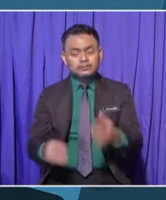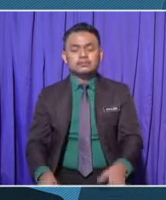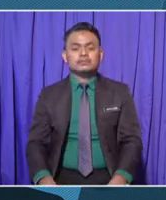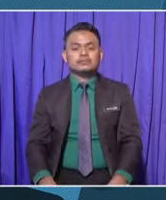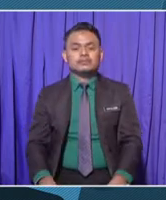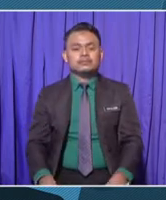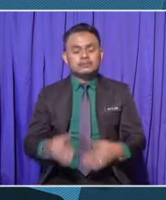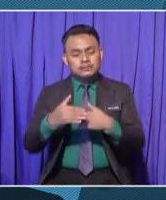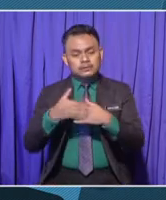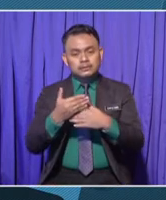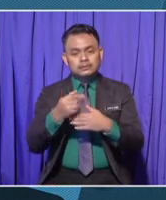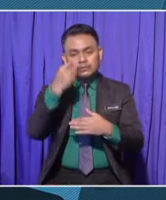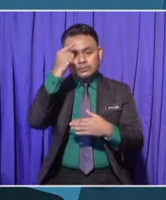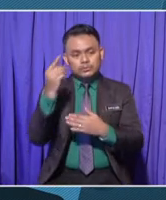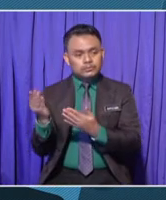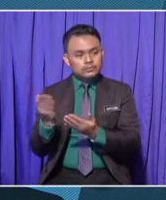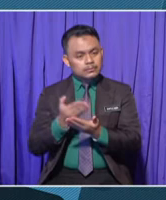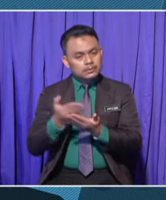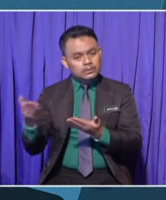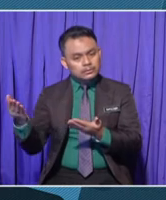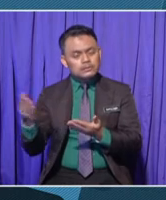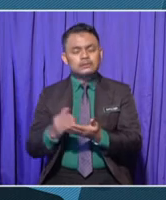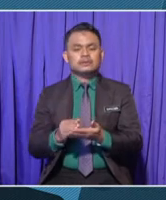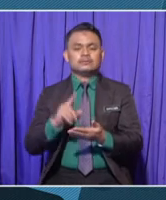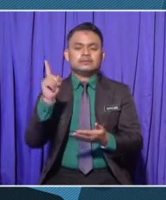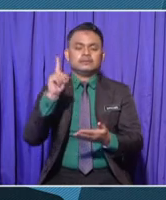carry anywhere.